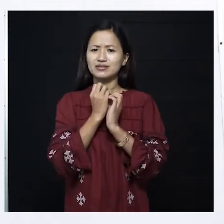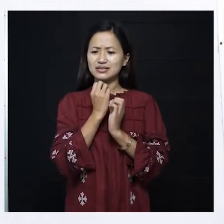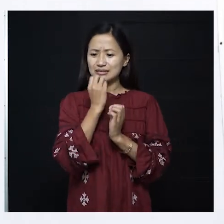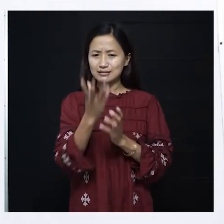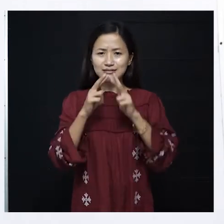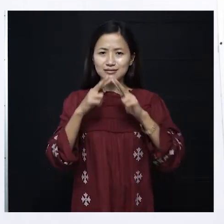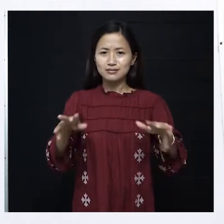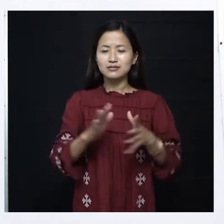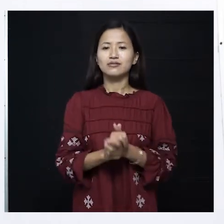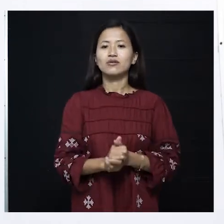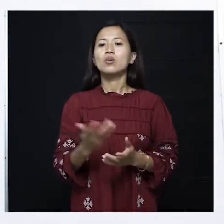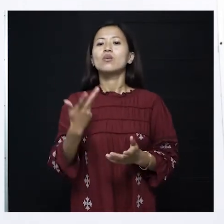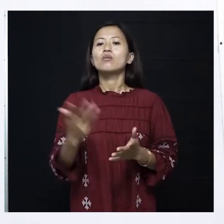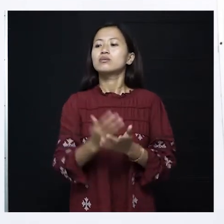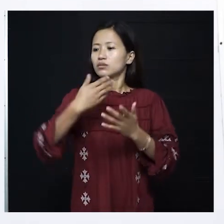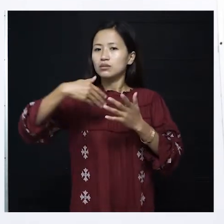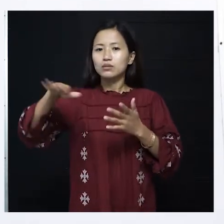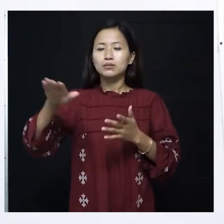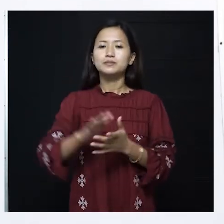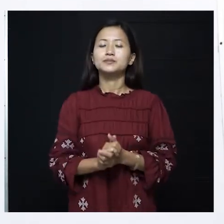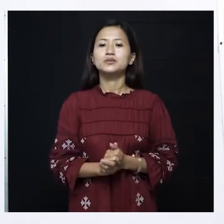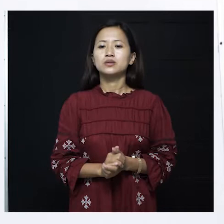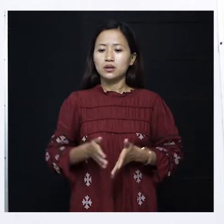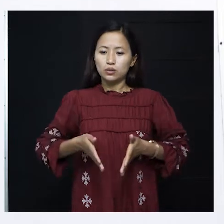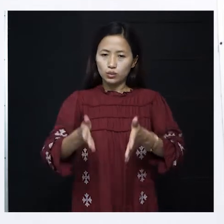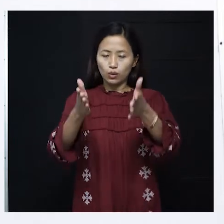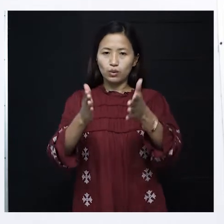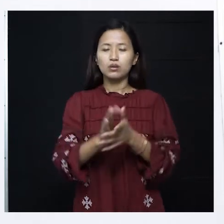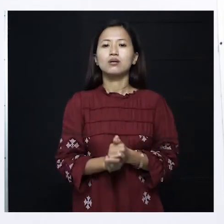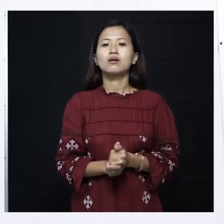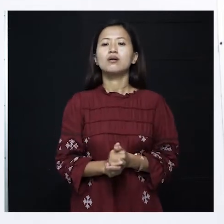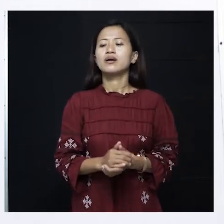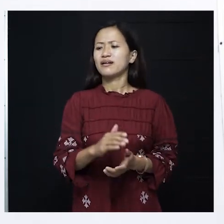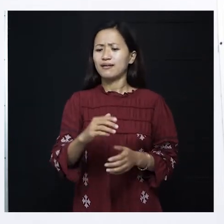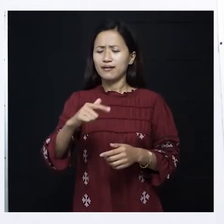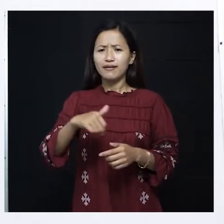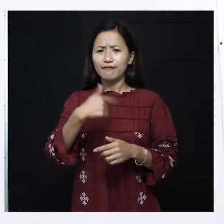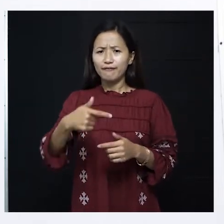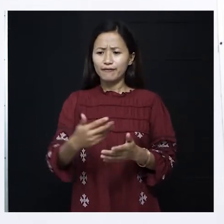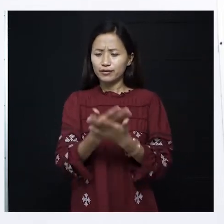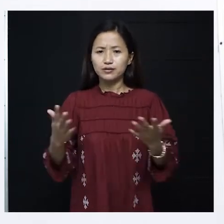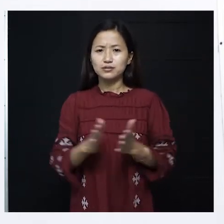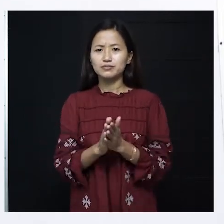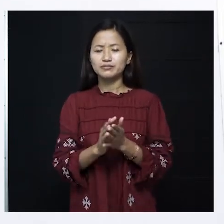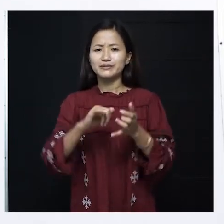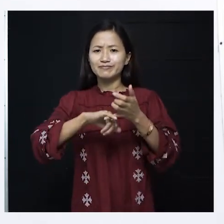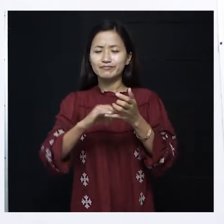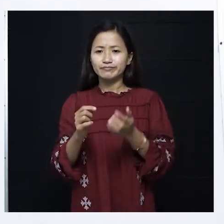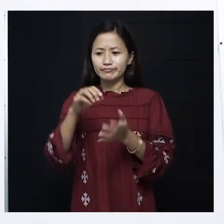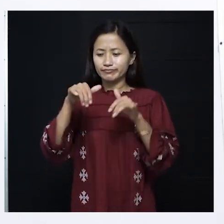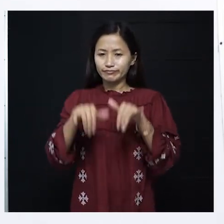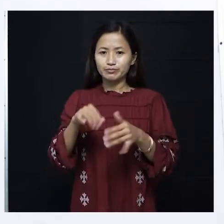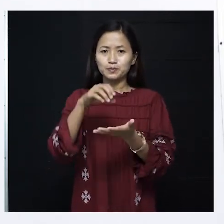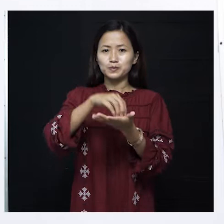you because you will know where to go, isn't it? The road, where everything is situated, and so on. So it is going